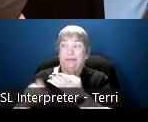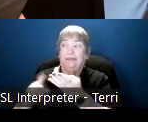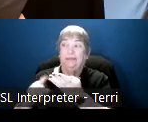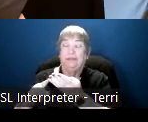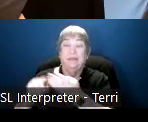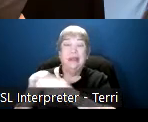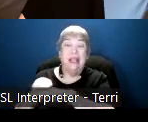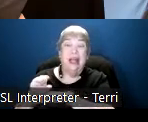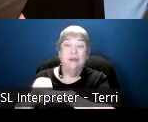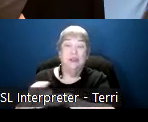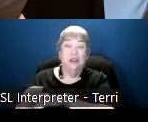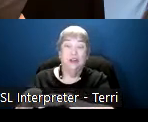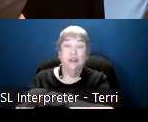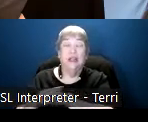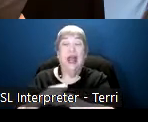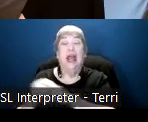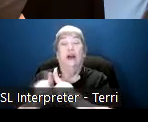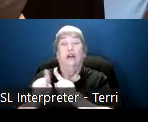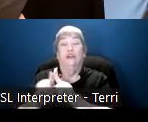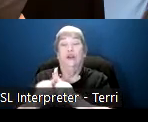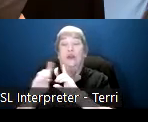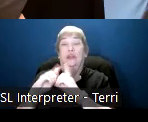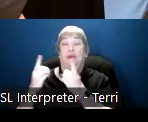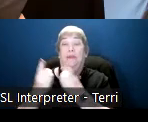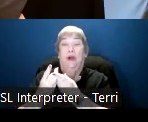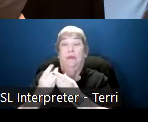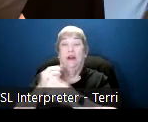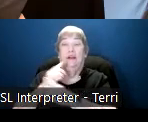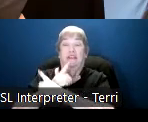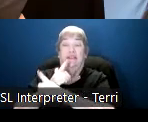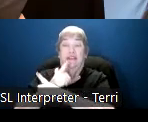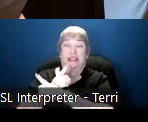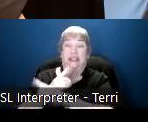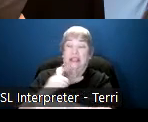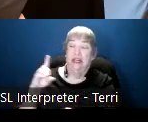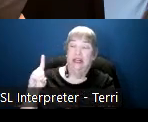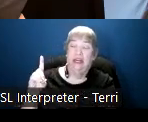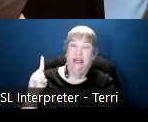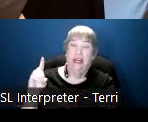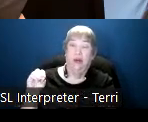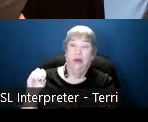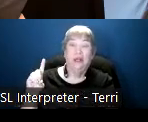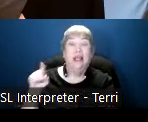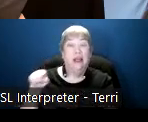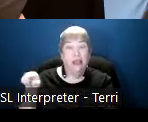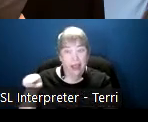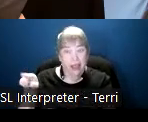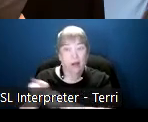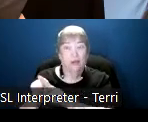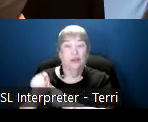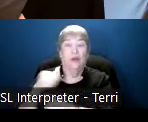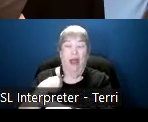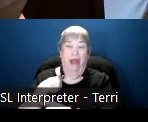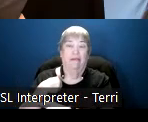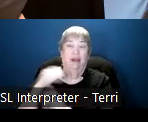the Department of Defense too. They have a code of ethics. So, and it makes sense that these folks would have strong codes of ethics